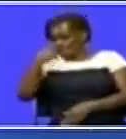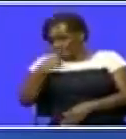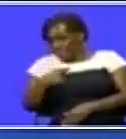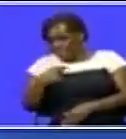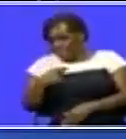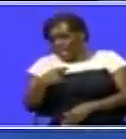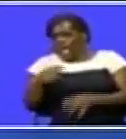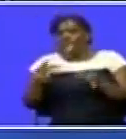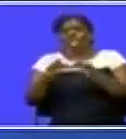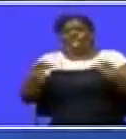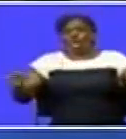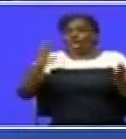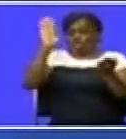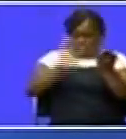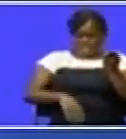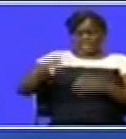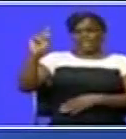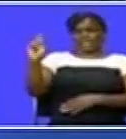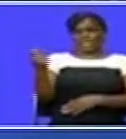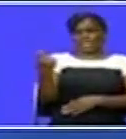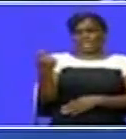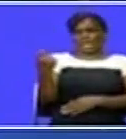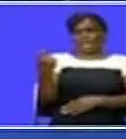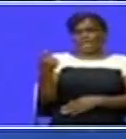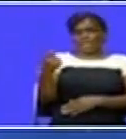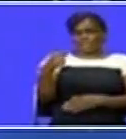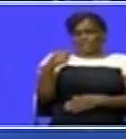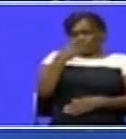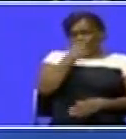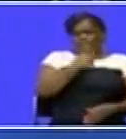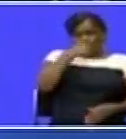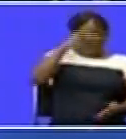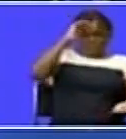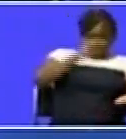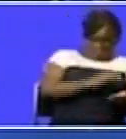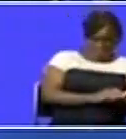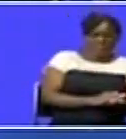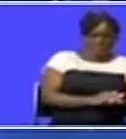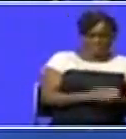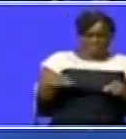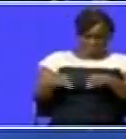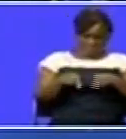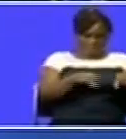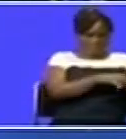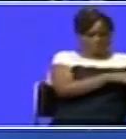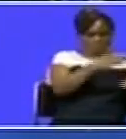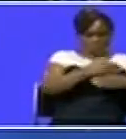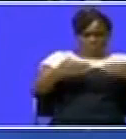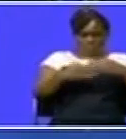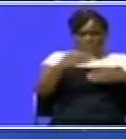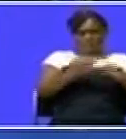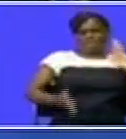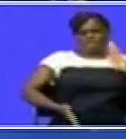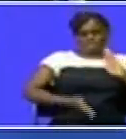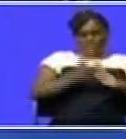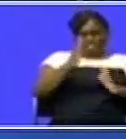a longer distance than that of Kenya, but one Tanzanian authorities believe will have the pipeline constructed faster than